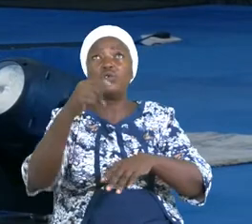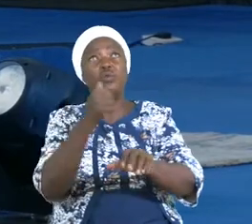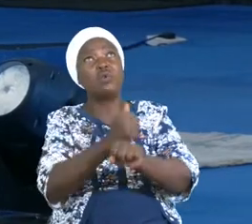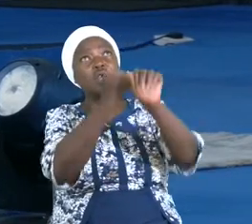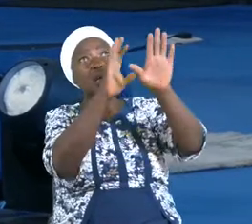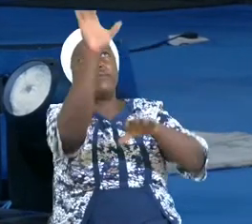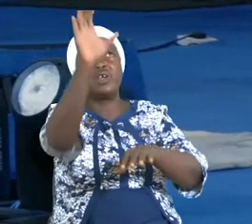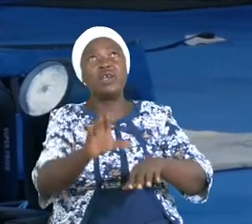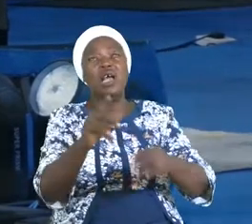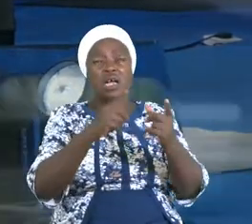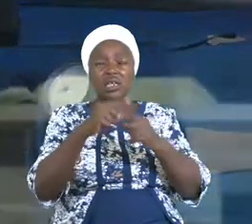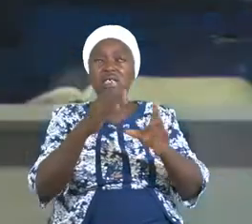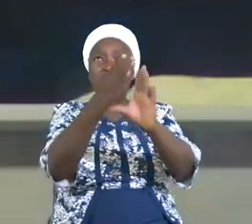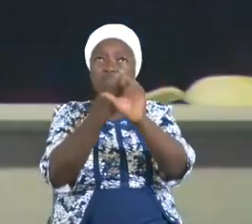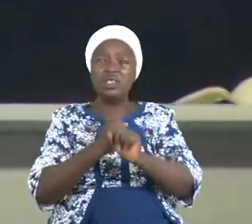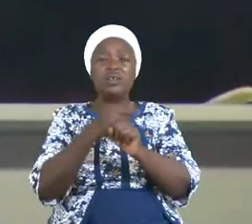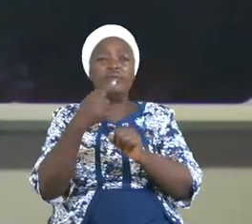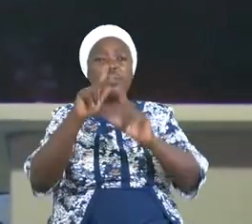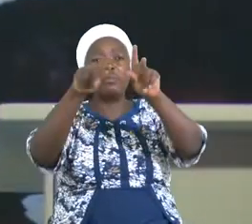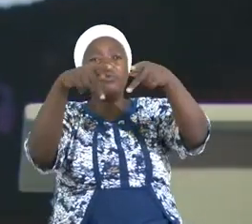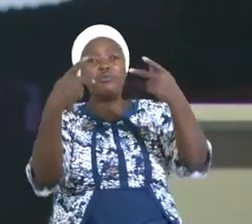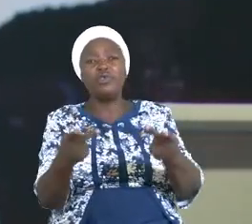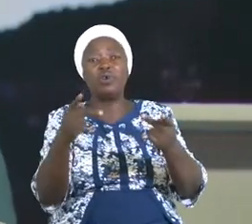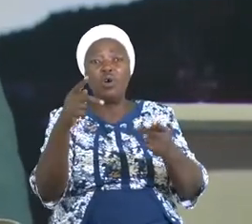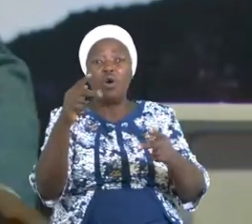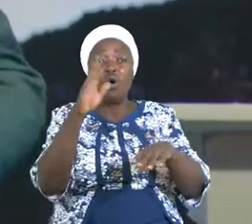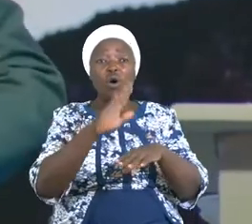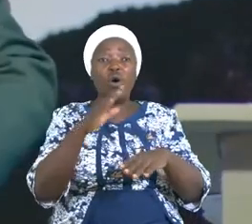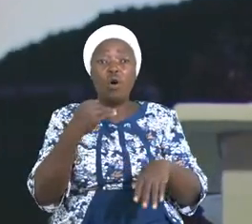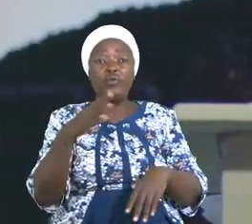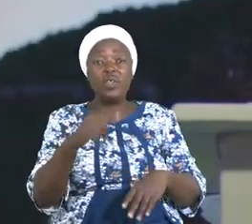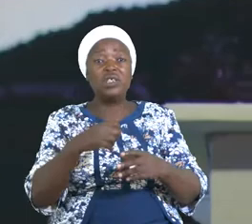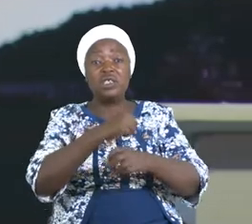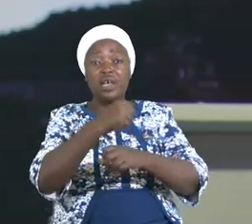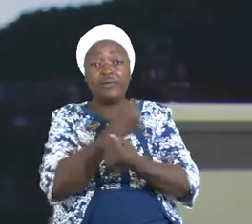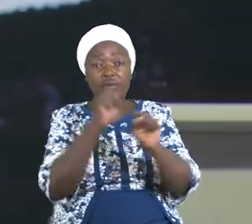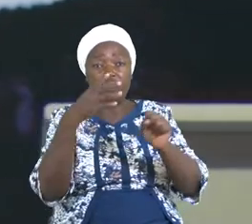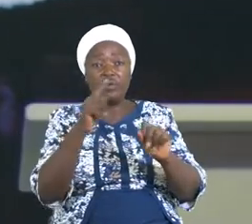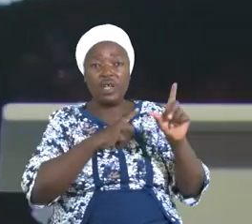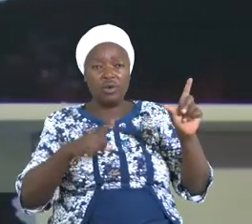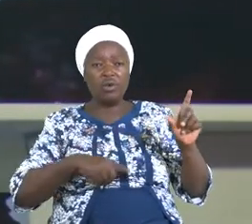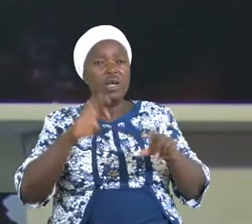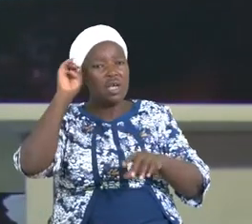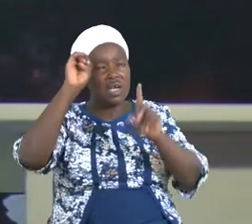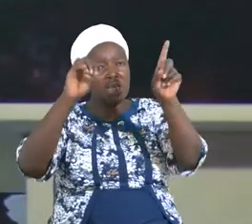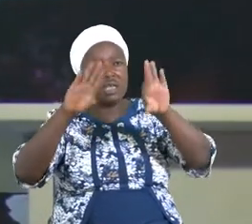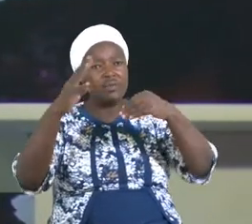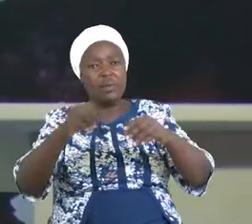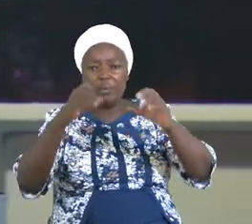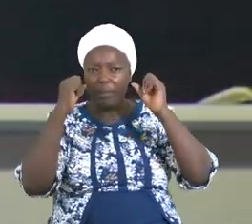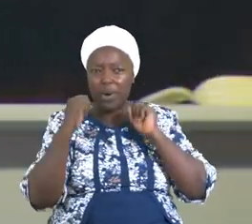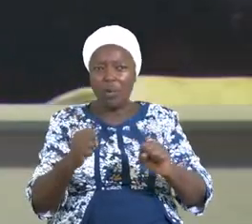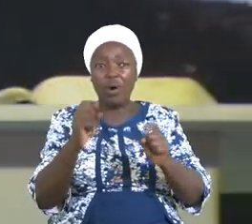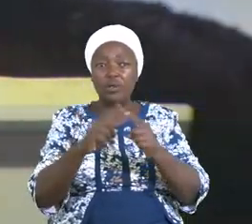they receive the provision of the salvation of the Lord, he gave them power to